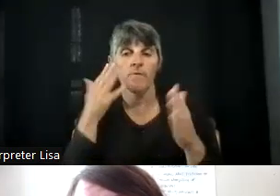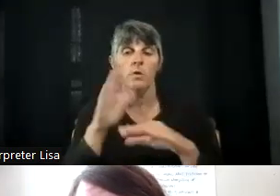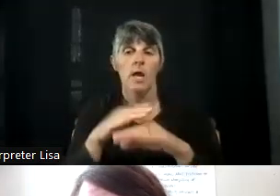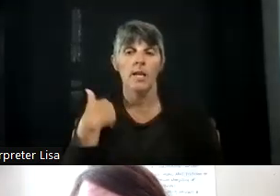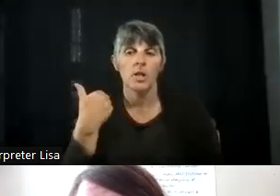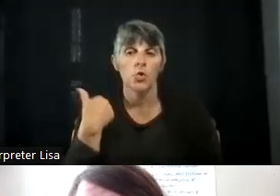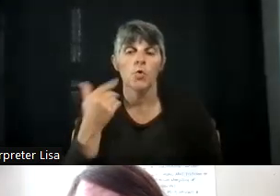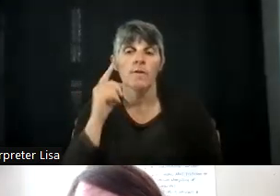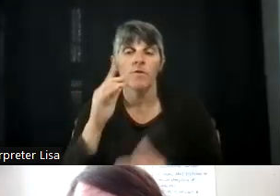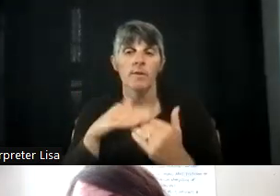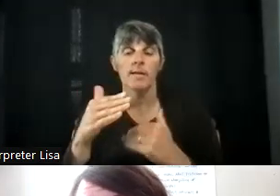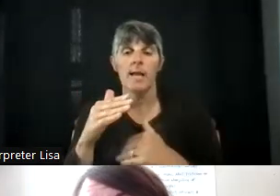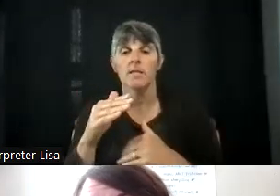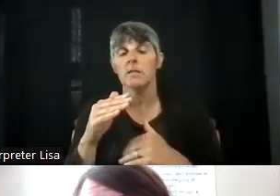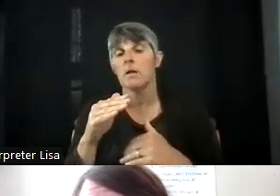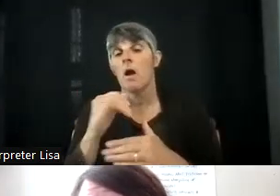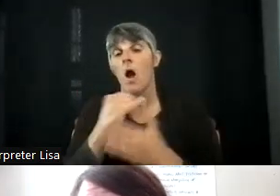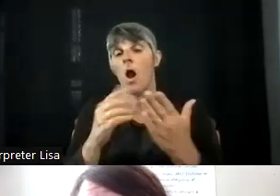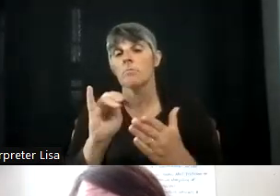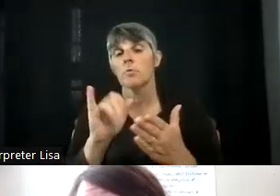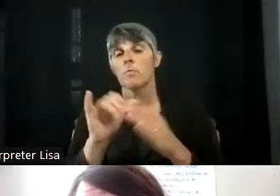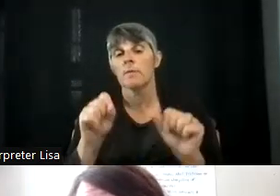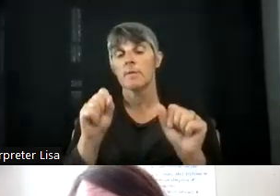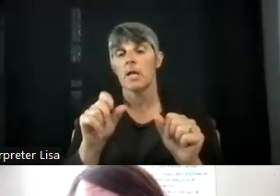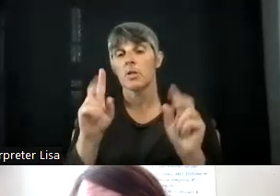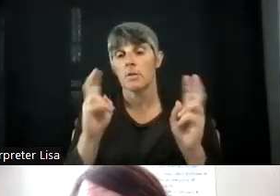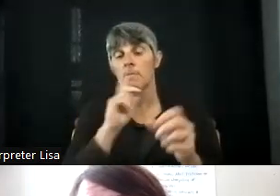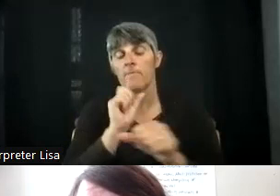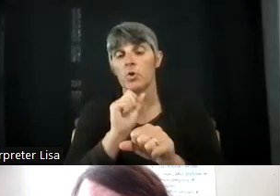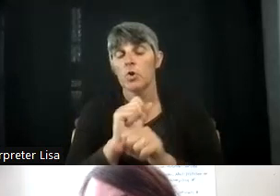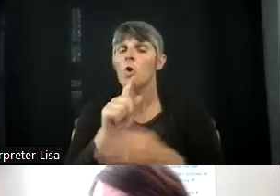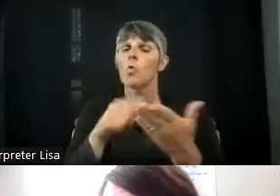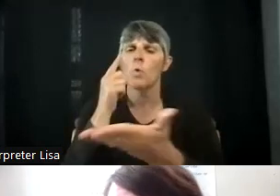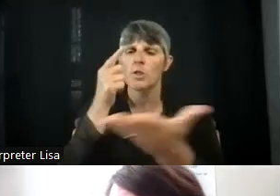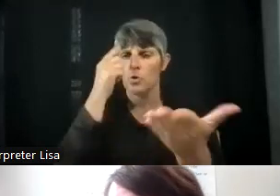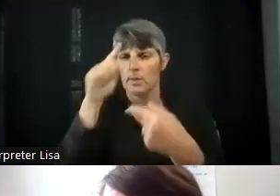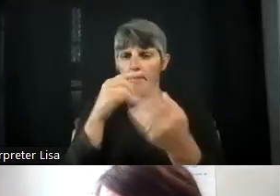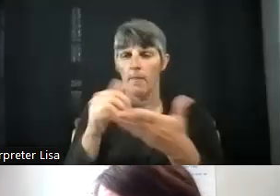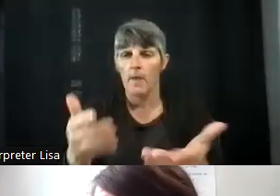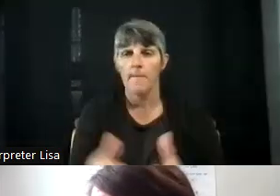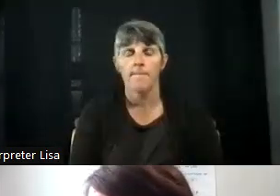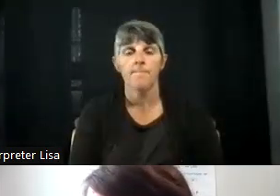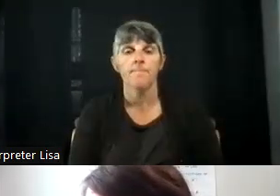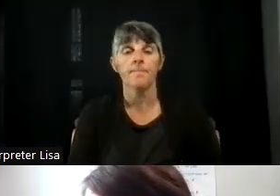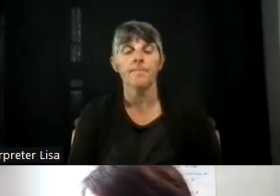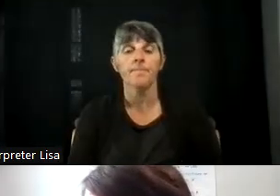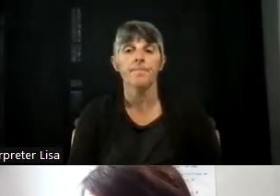youth for the next round of Arts Bloom. That's a potential theme for sure. What do folks think about that?